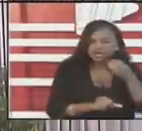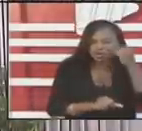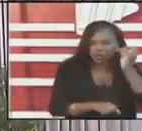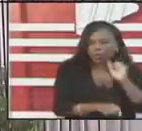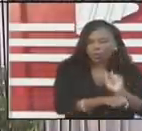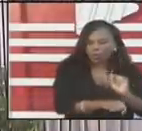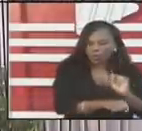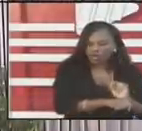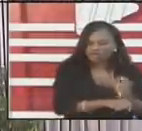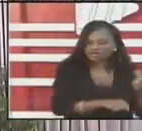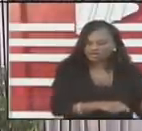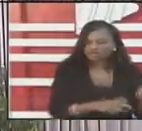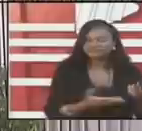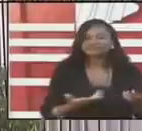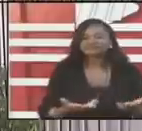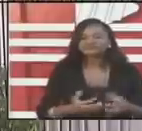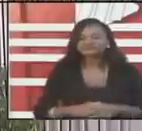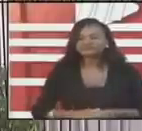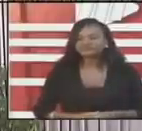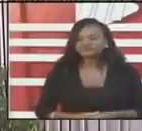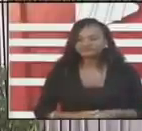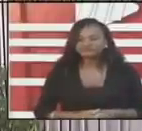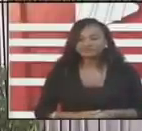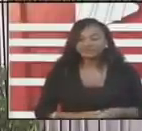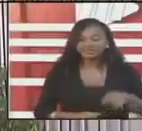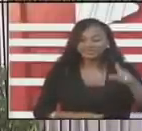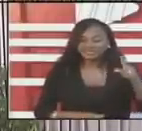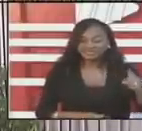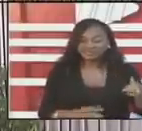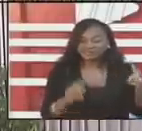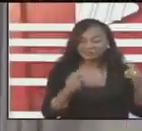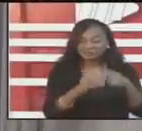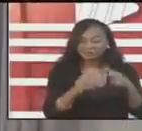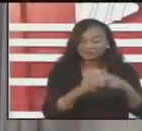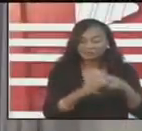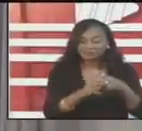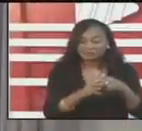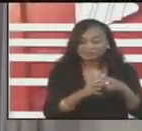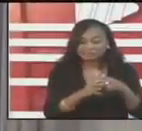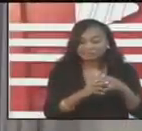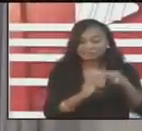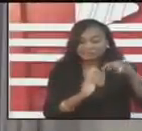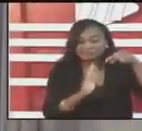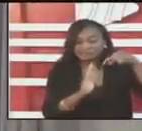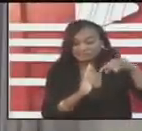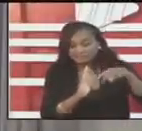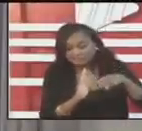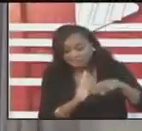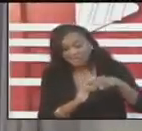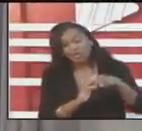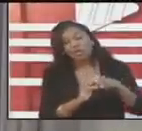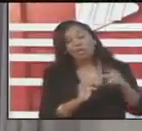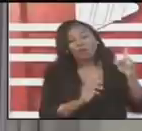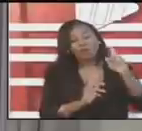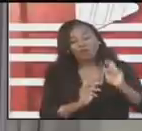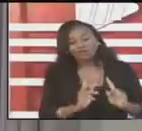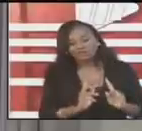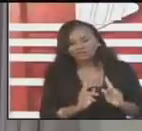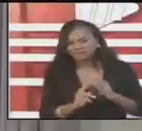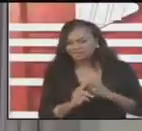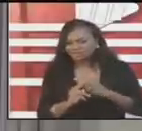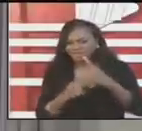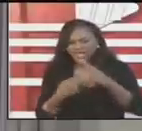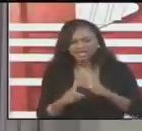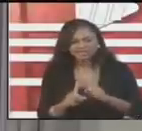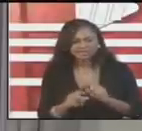So, Rishard, you are asking very deep, profound questions this morning. The short answer is no,